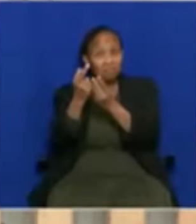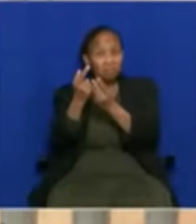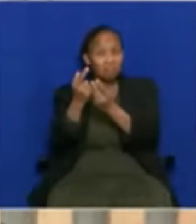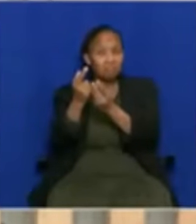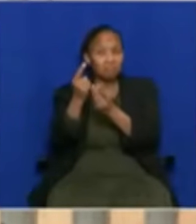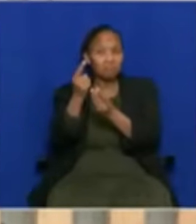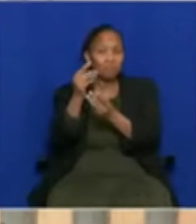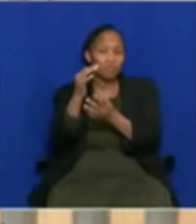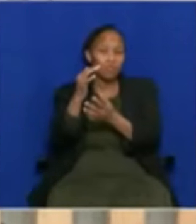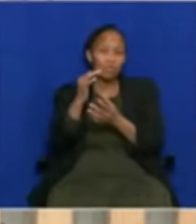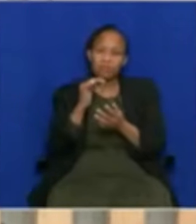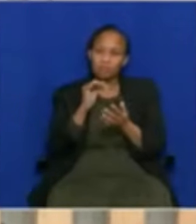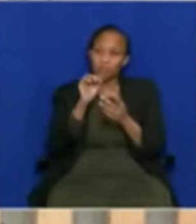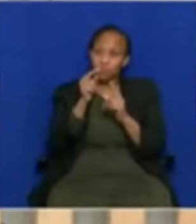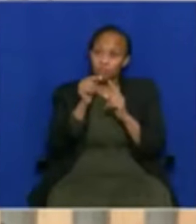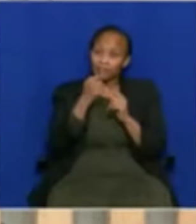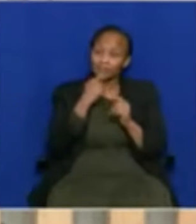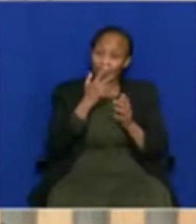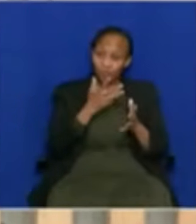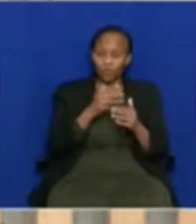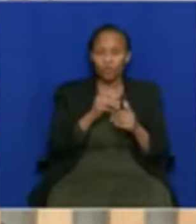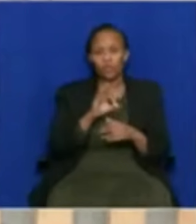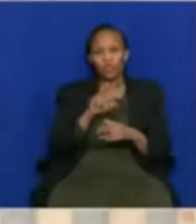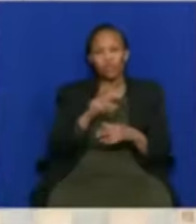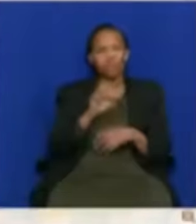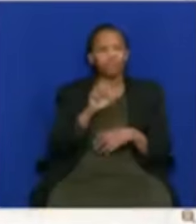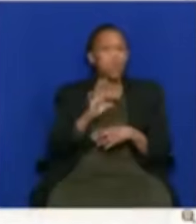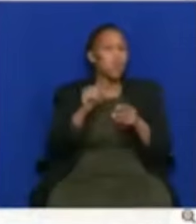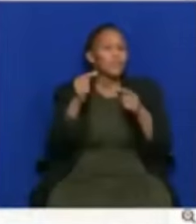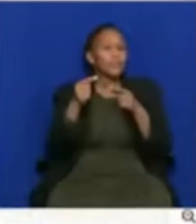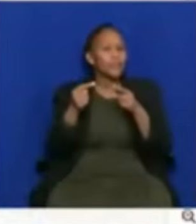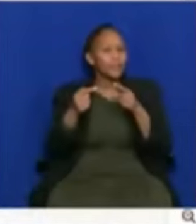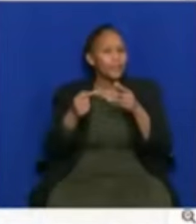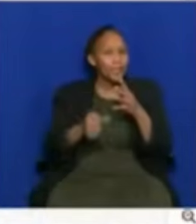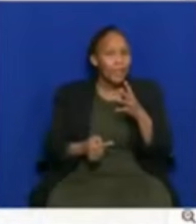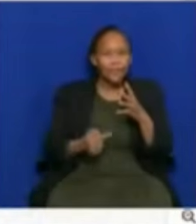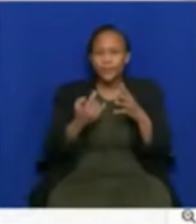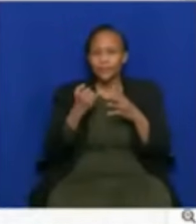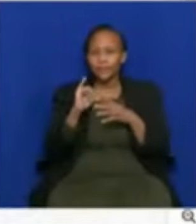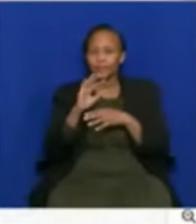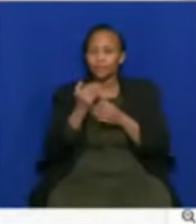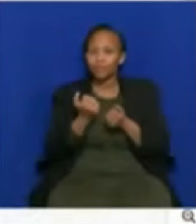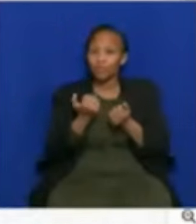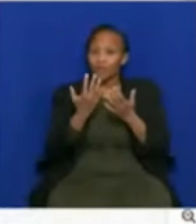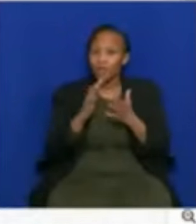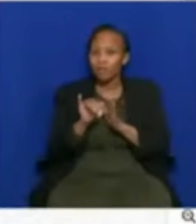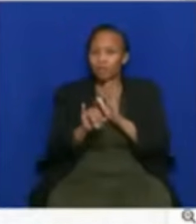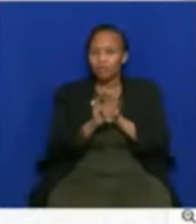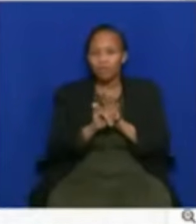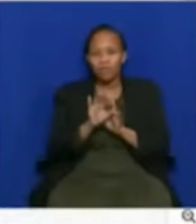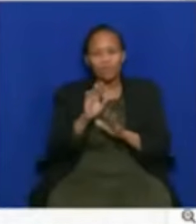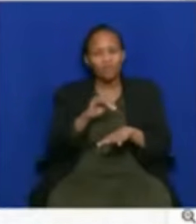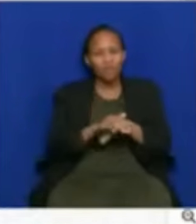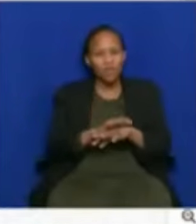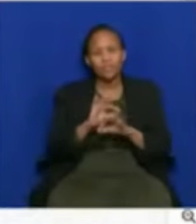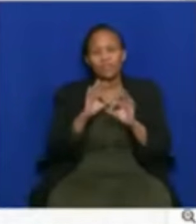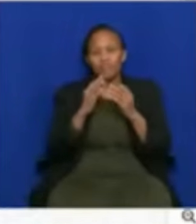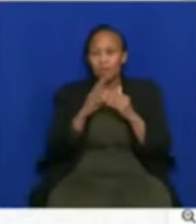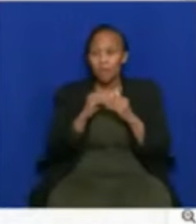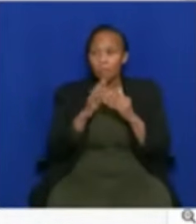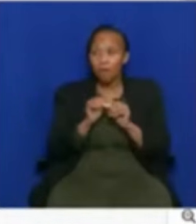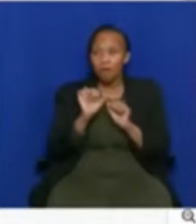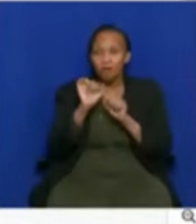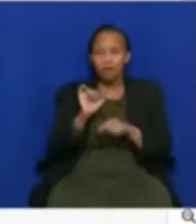3.4, it states, no details are provided regarding the identity of the friends and family members of Lieutenant General Kumalo, who